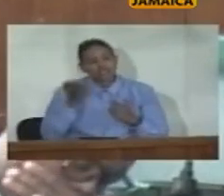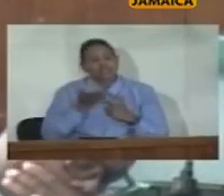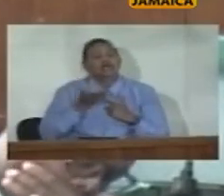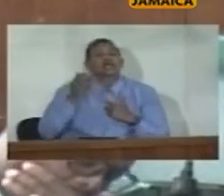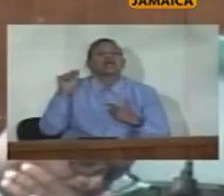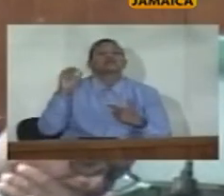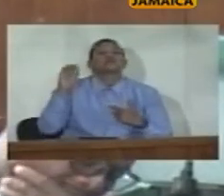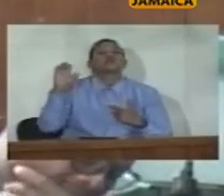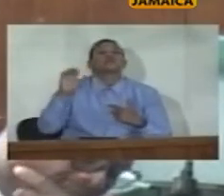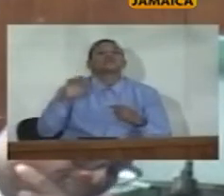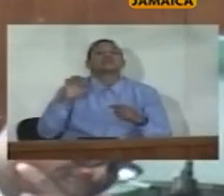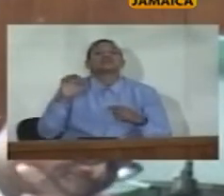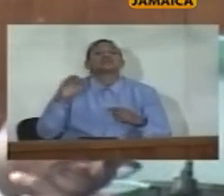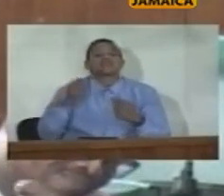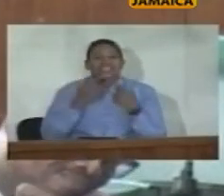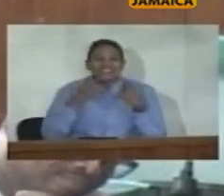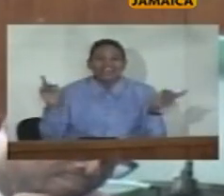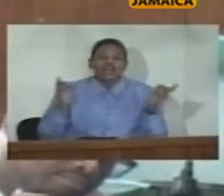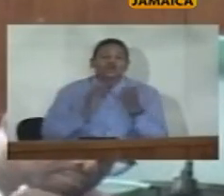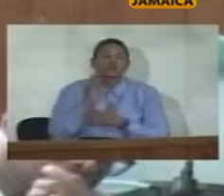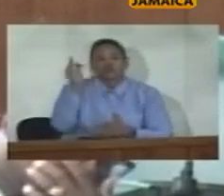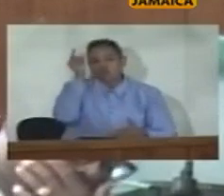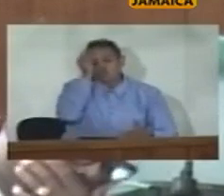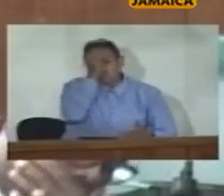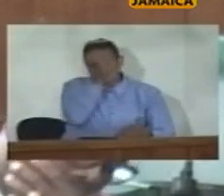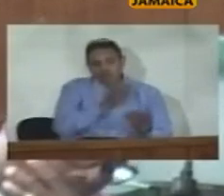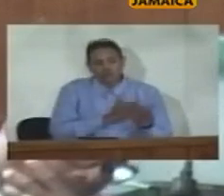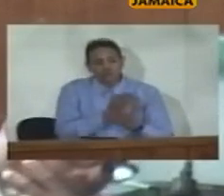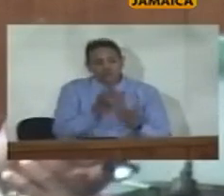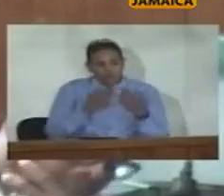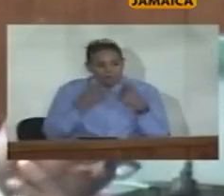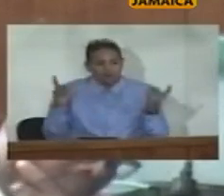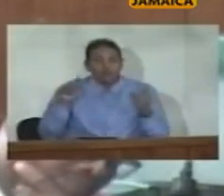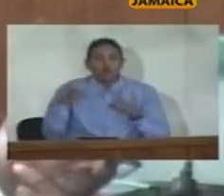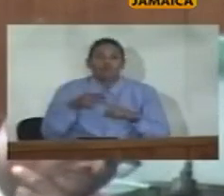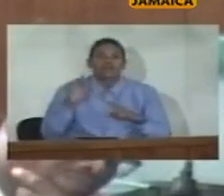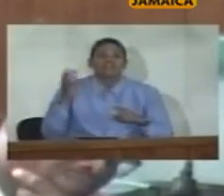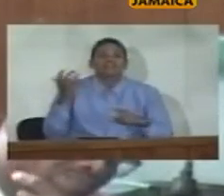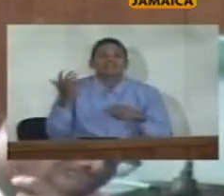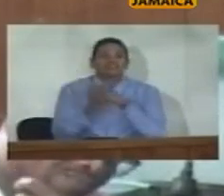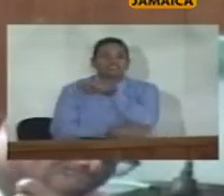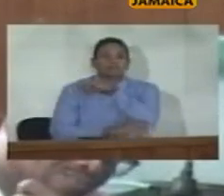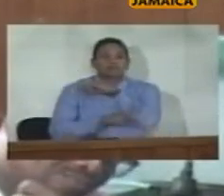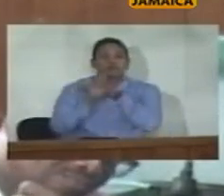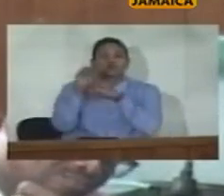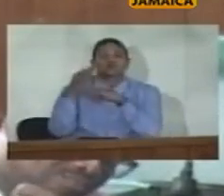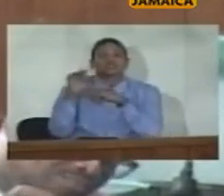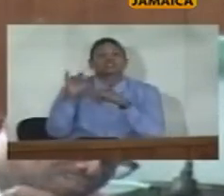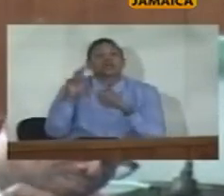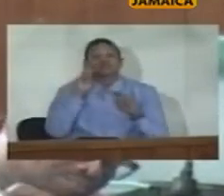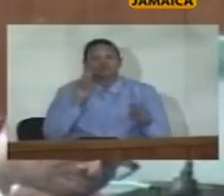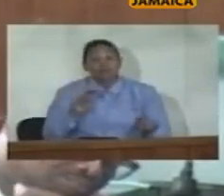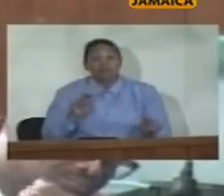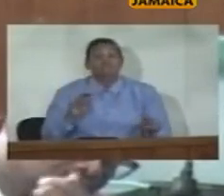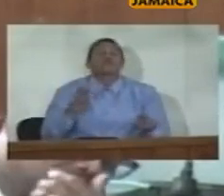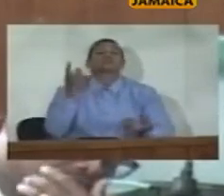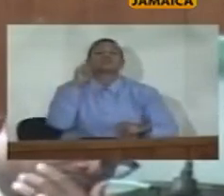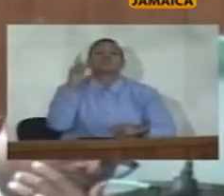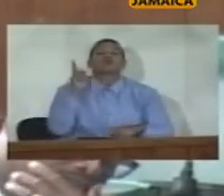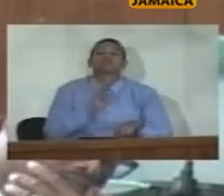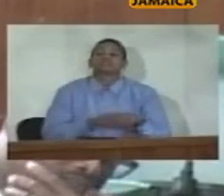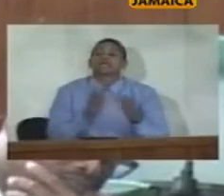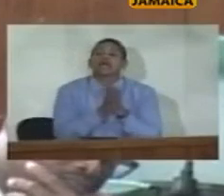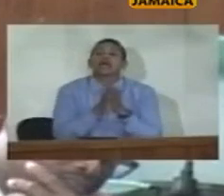of public emergency declared by the Governor-General by proclamation on the 5th day of September 2019 shall remain in force for a